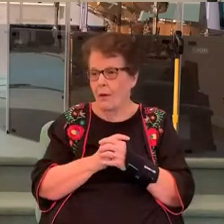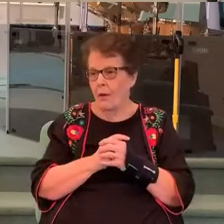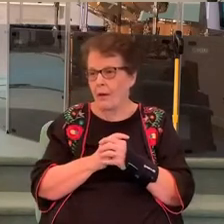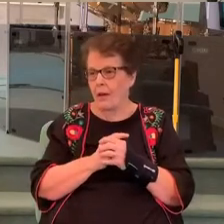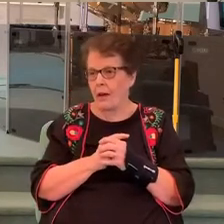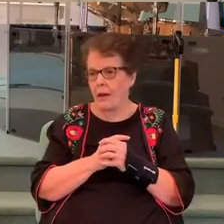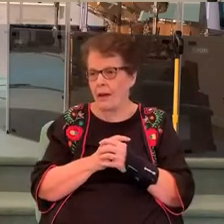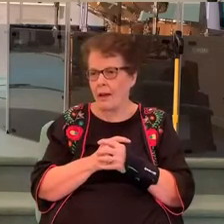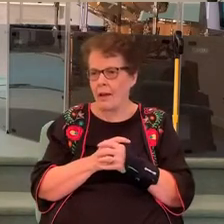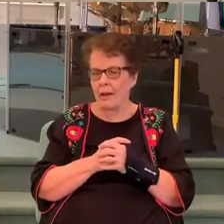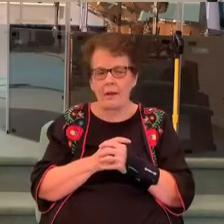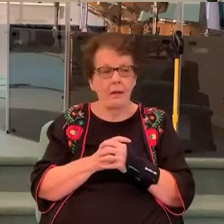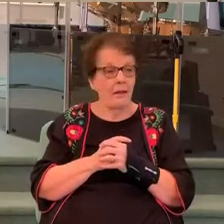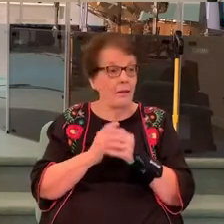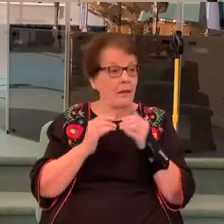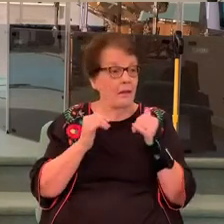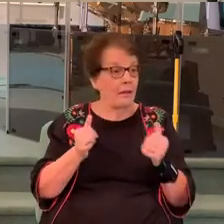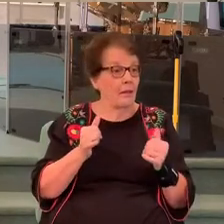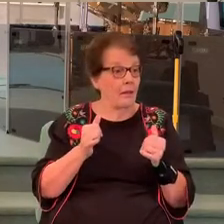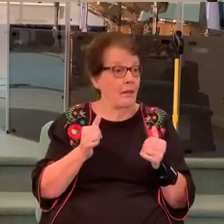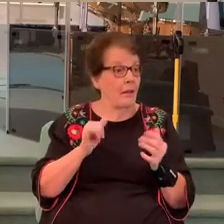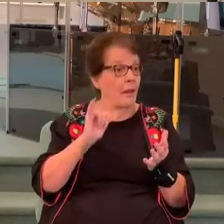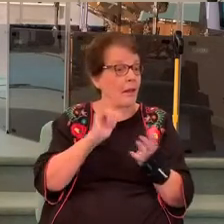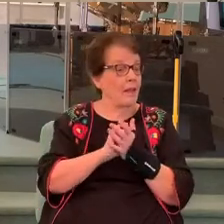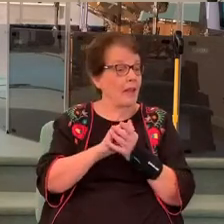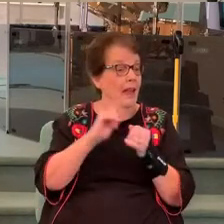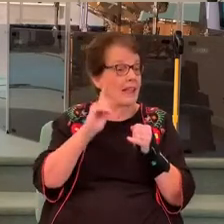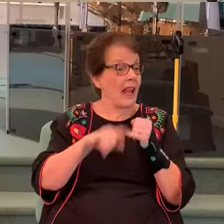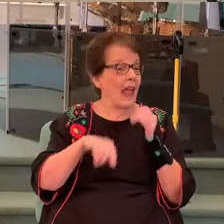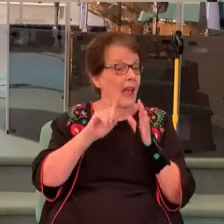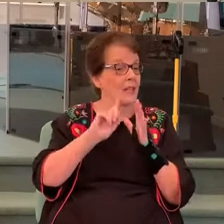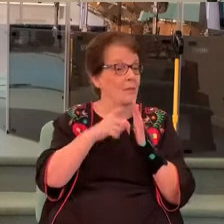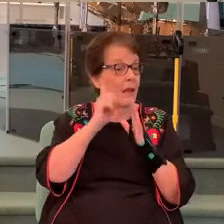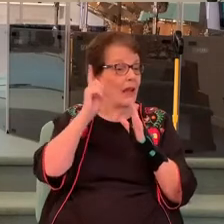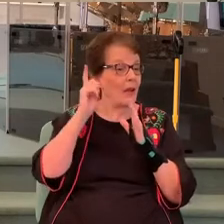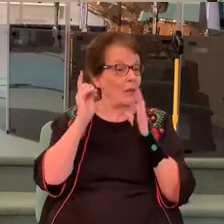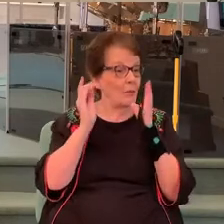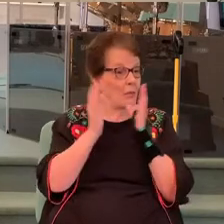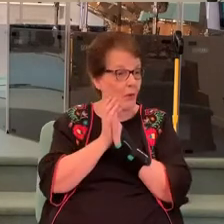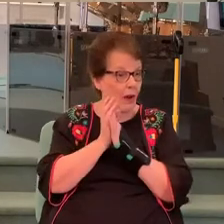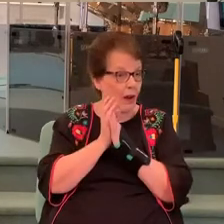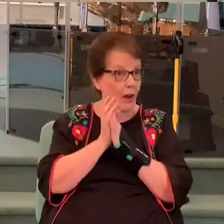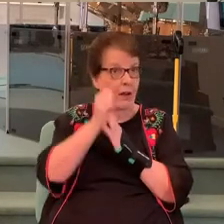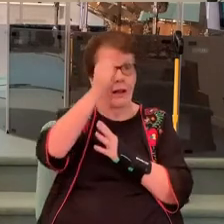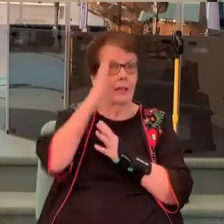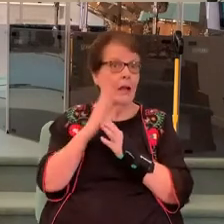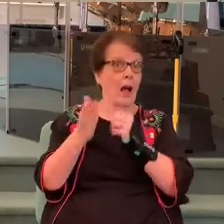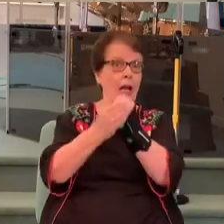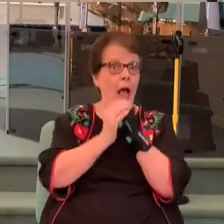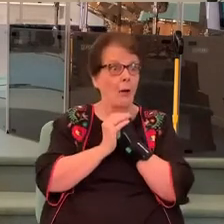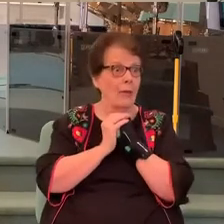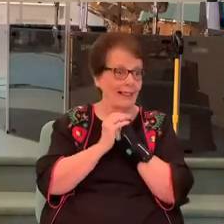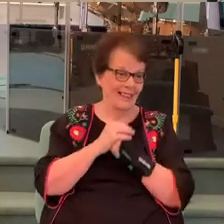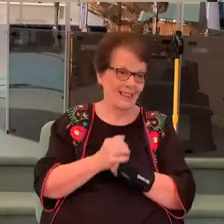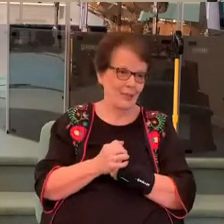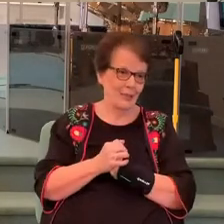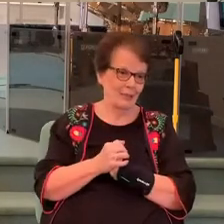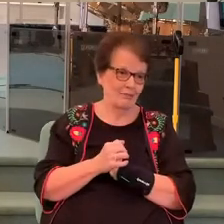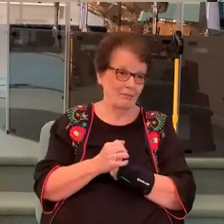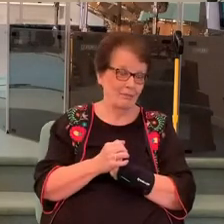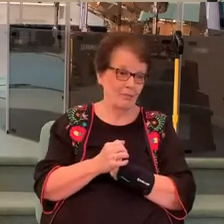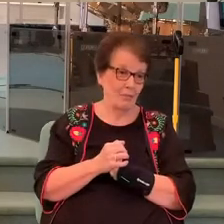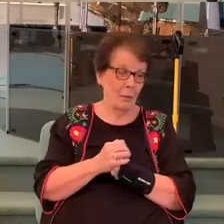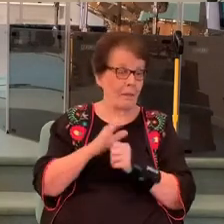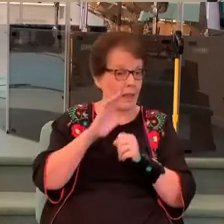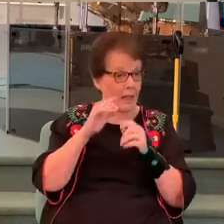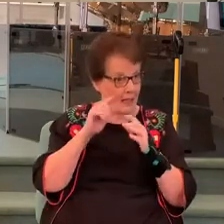a last-minute lob to the Lord. At the first sign of distress, we don't necessarily